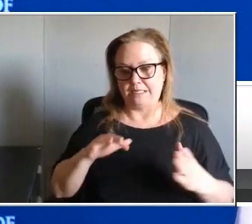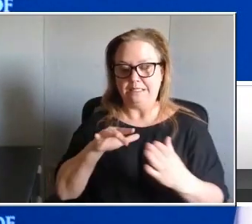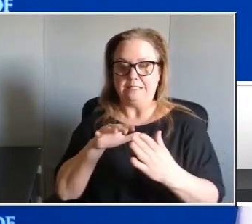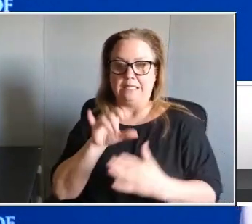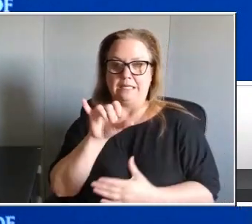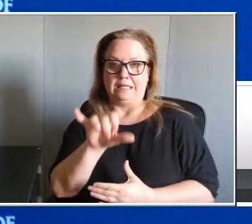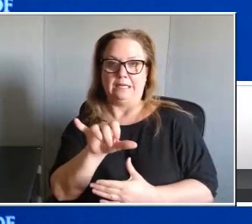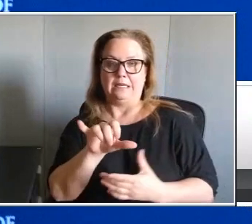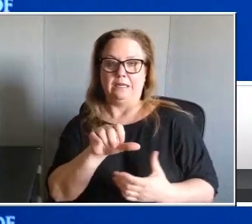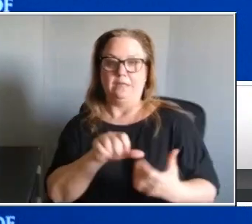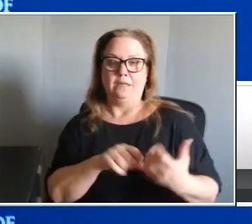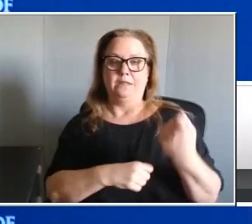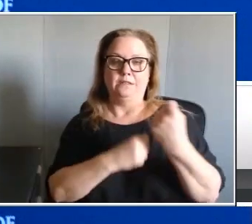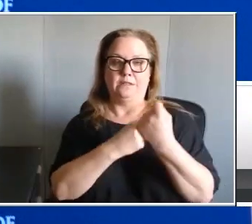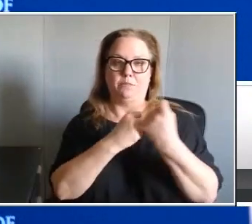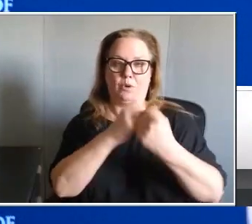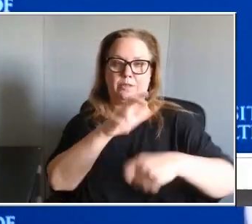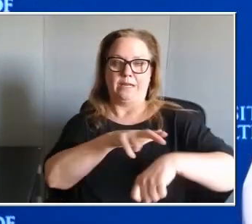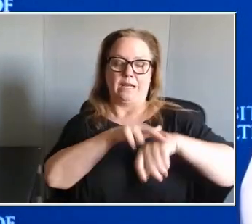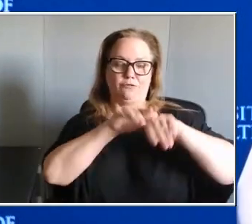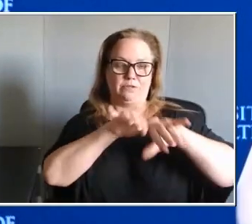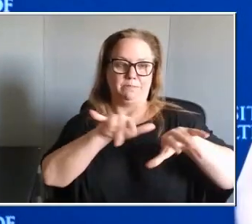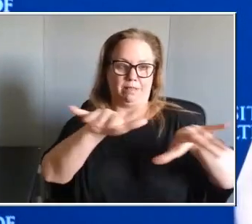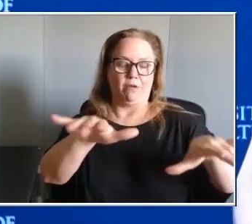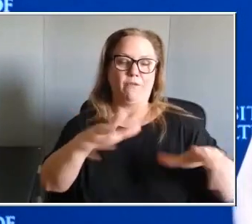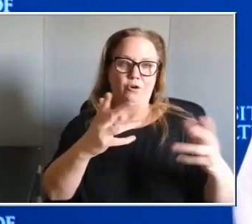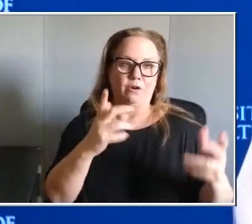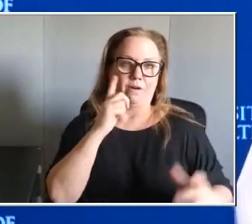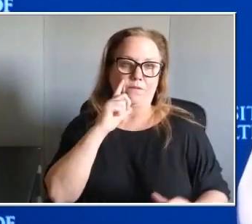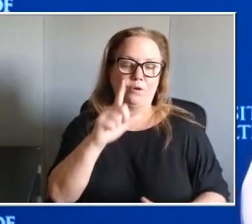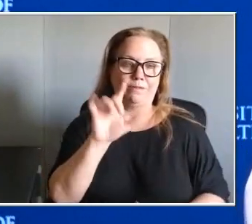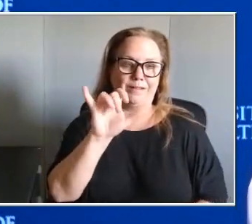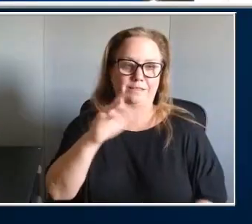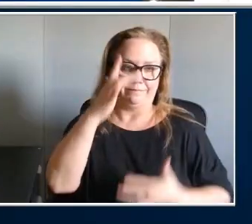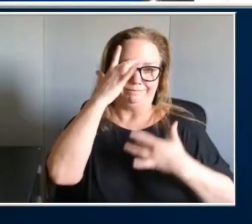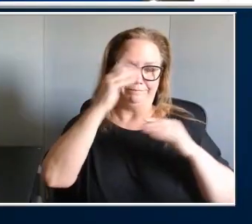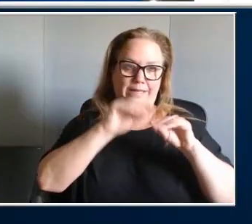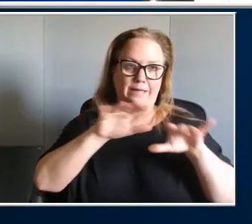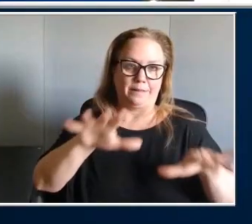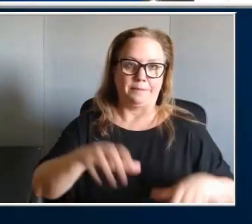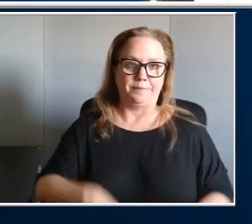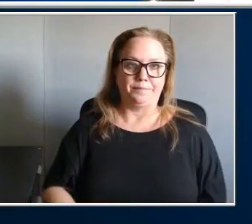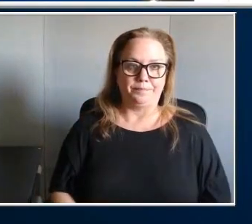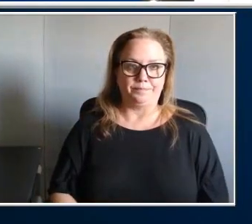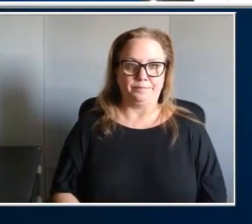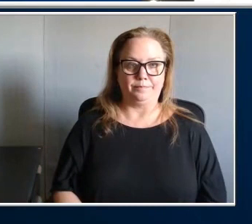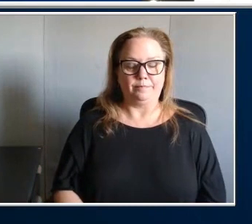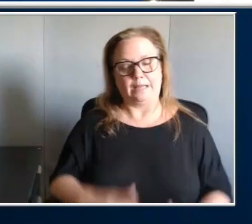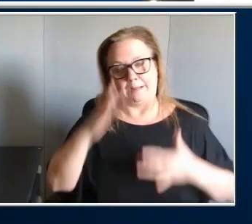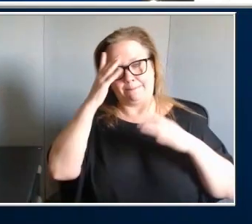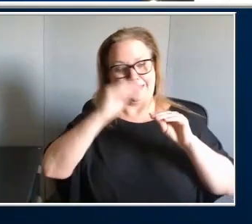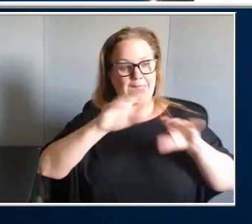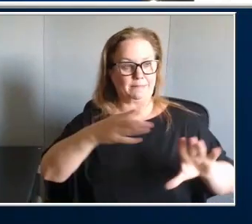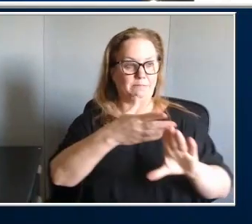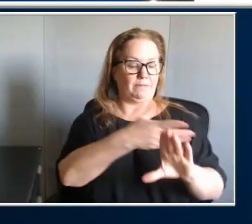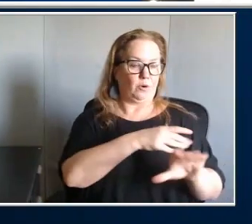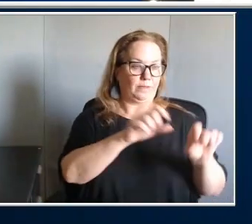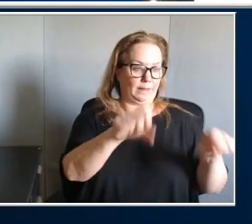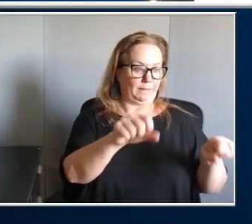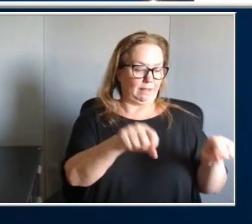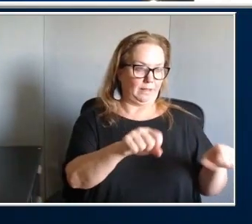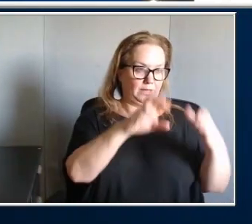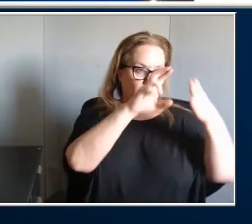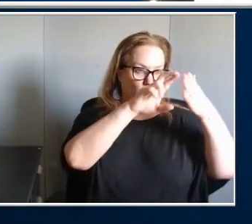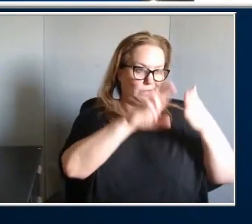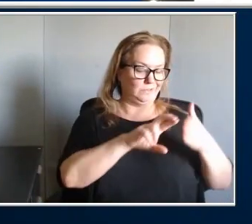continue to support the natural spillover event for the origin of the pandemic. You just say other pandemics, long before we had the ability to do cellular